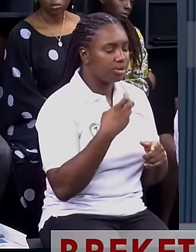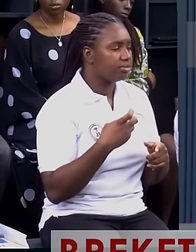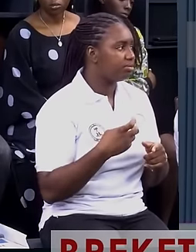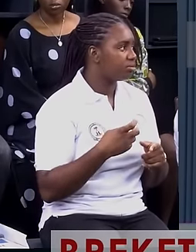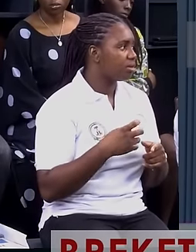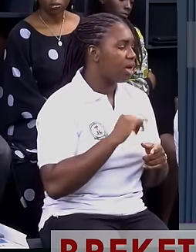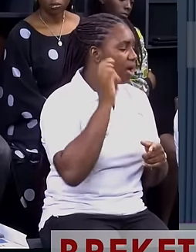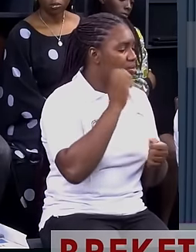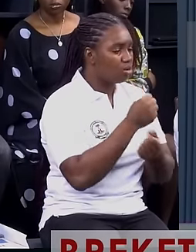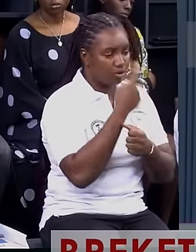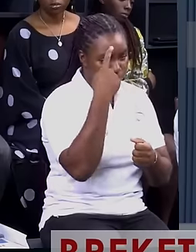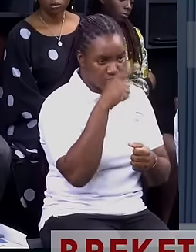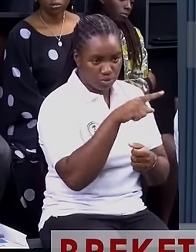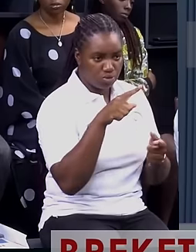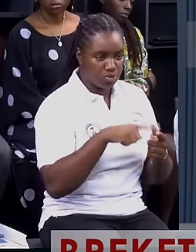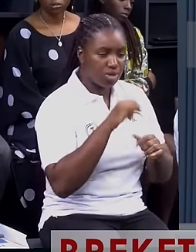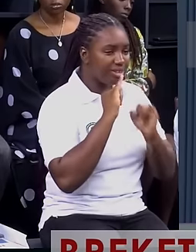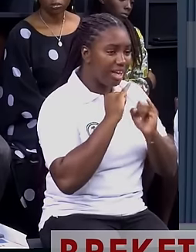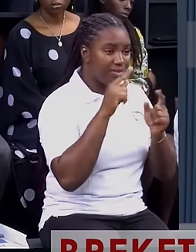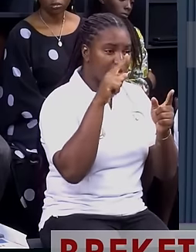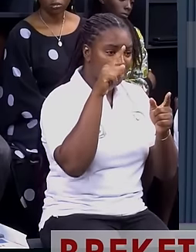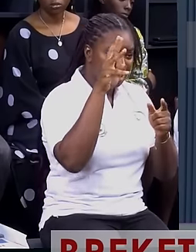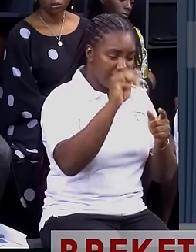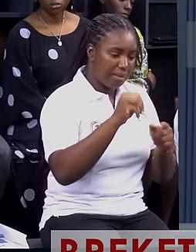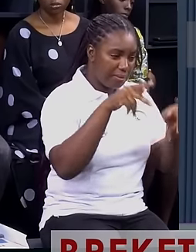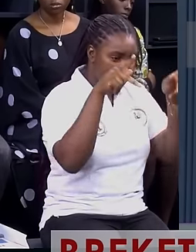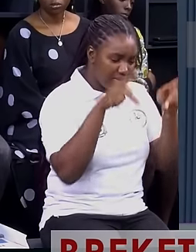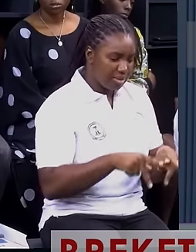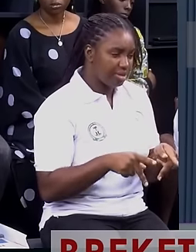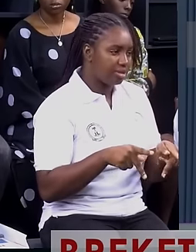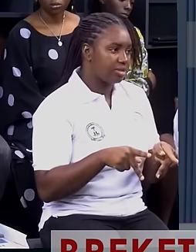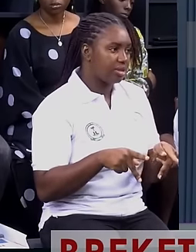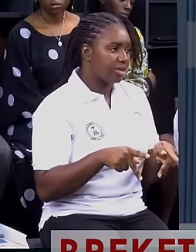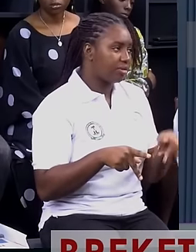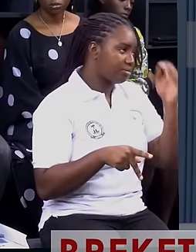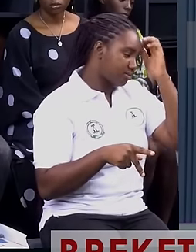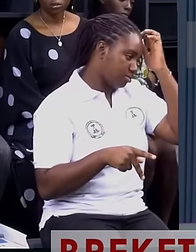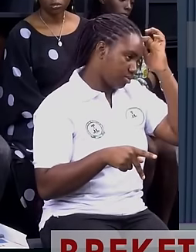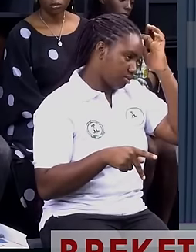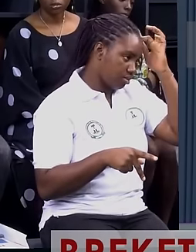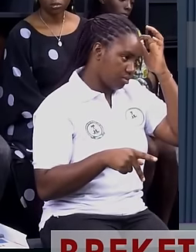I would love for you to interview them personally if you have the time.